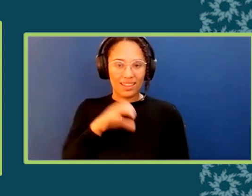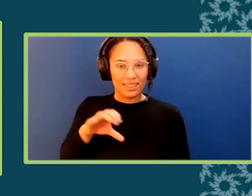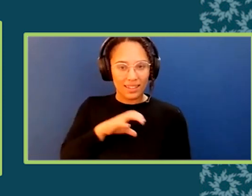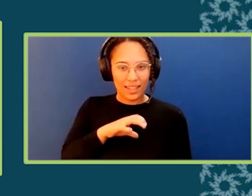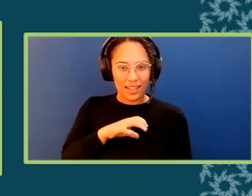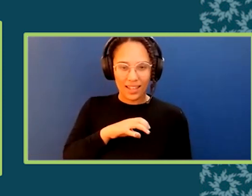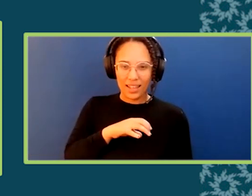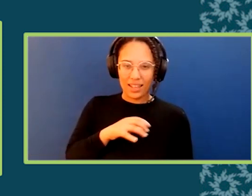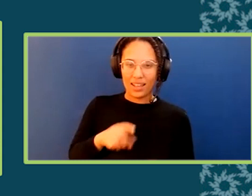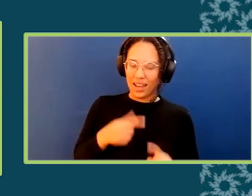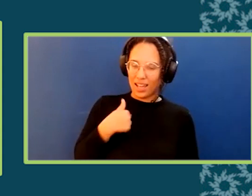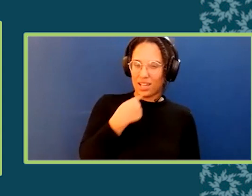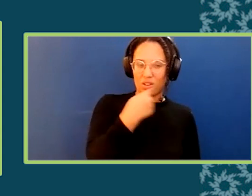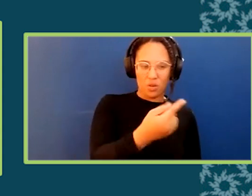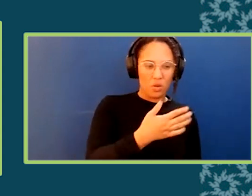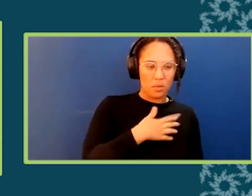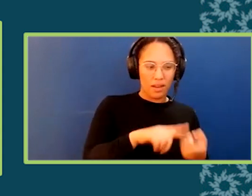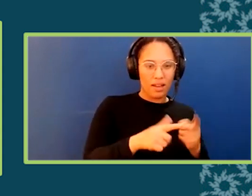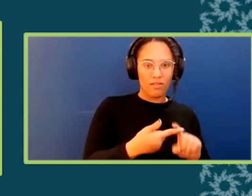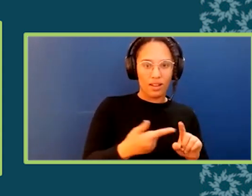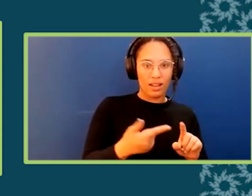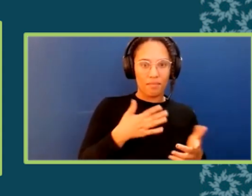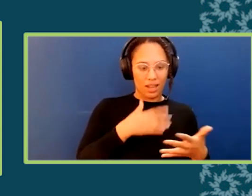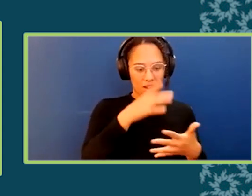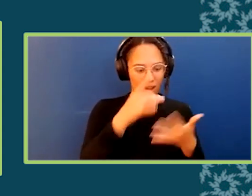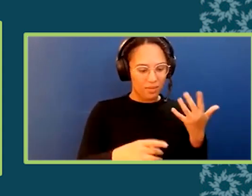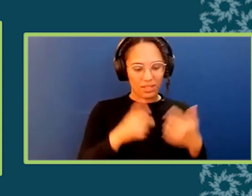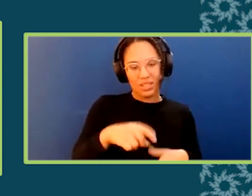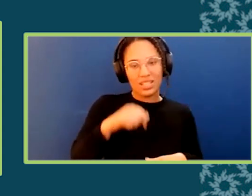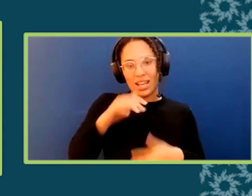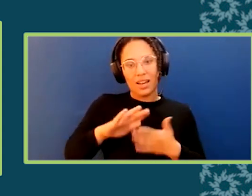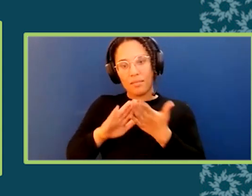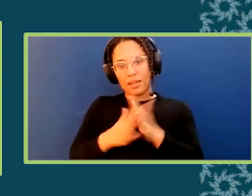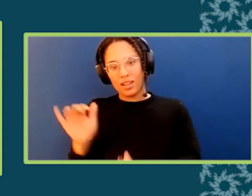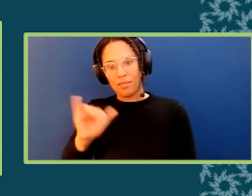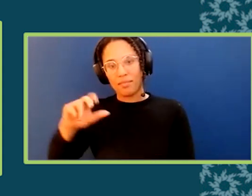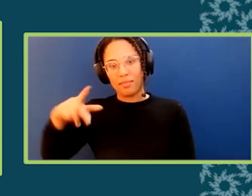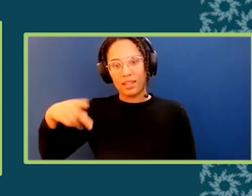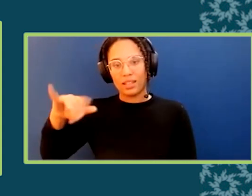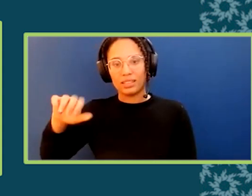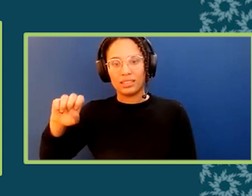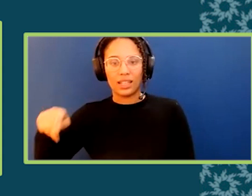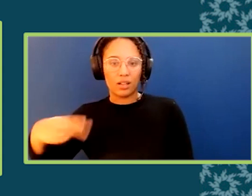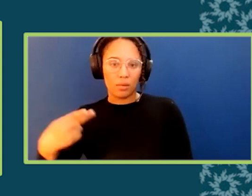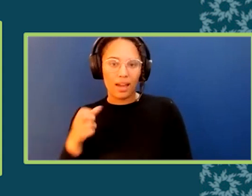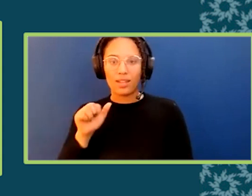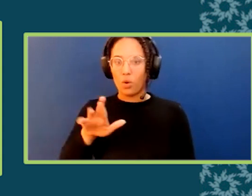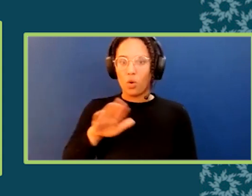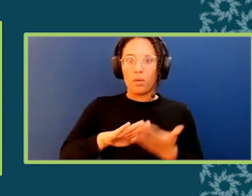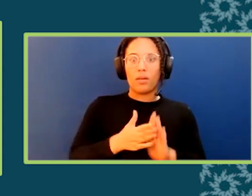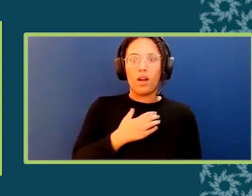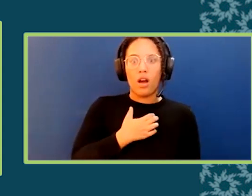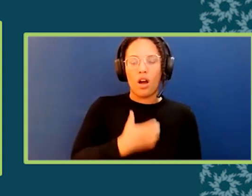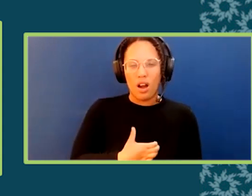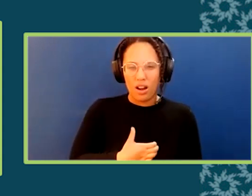more like a psychopath or starve. And so I'm kind of like, what is the options for me here? Yeah. Because I won't ever be have